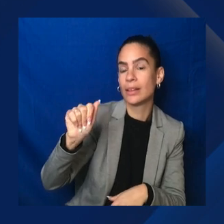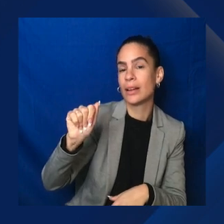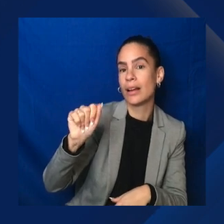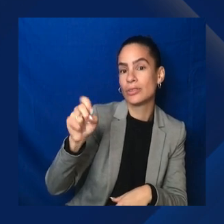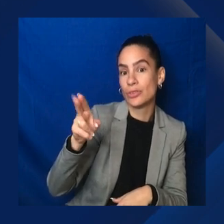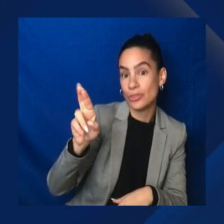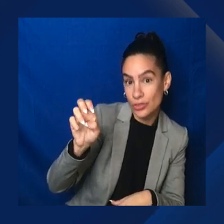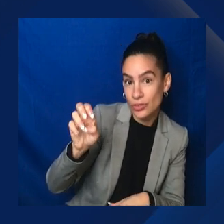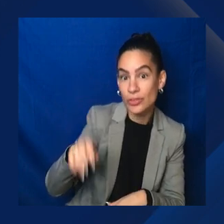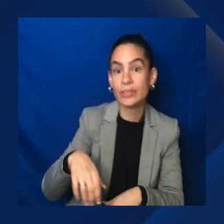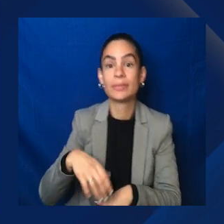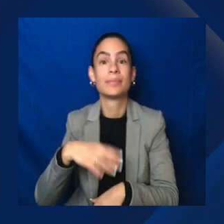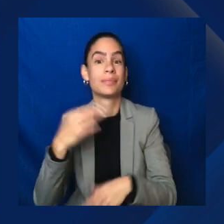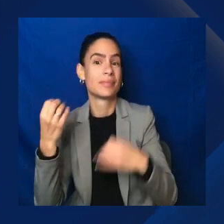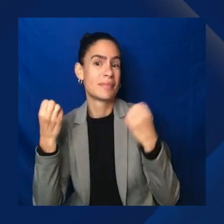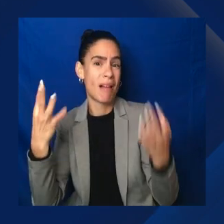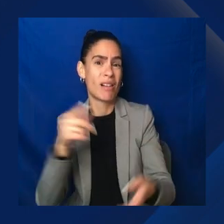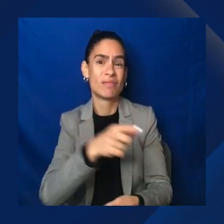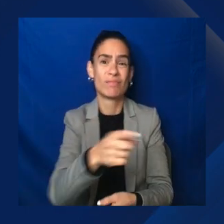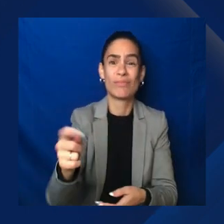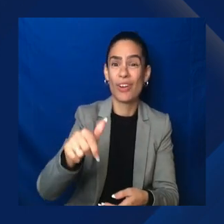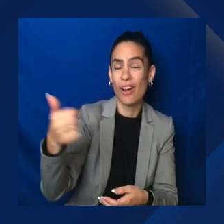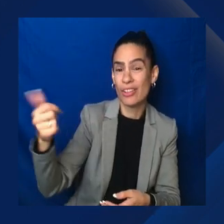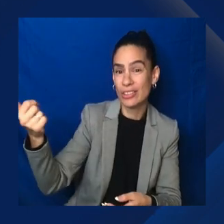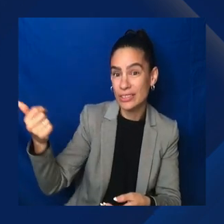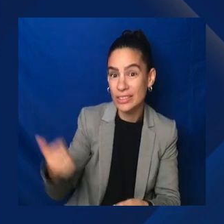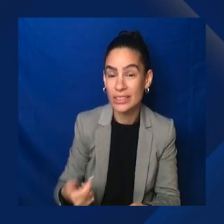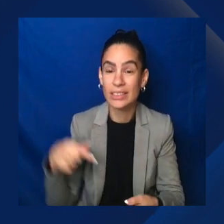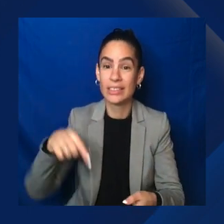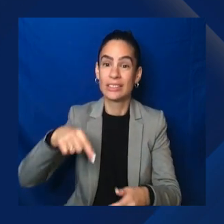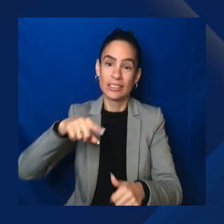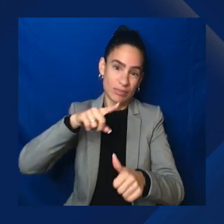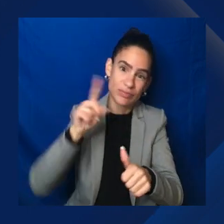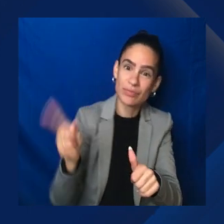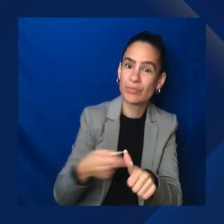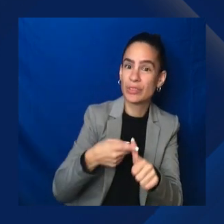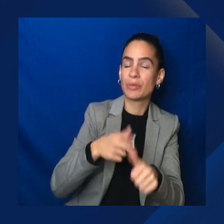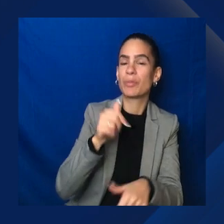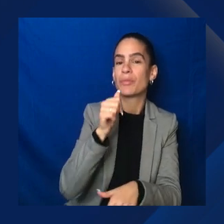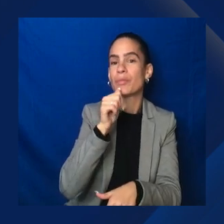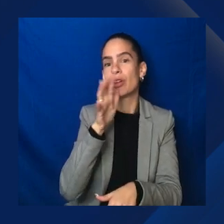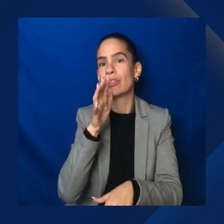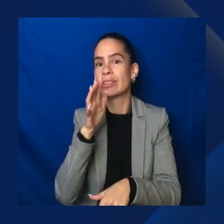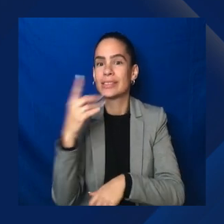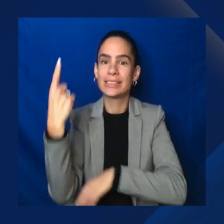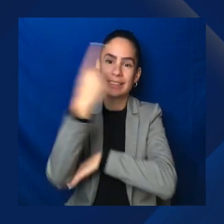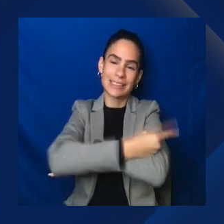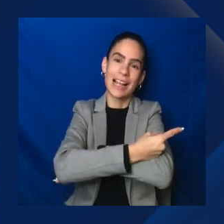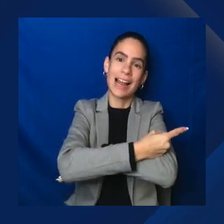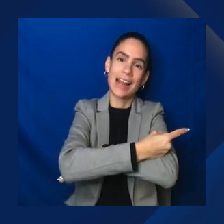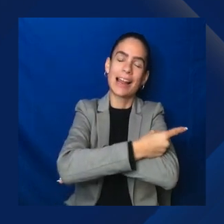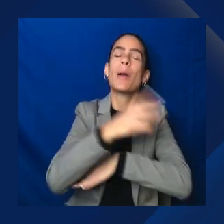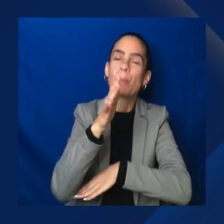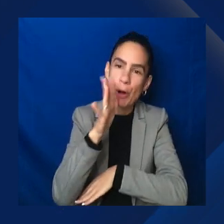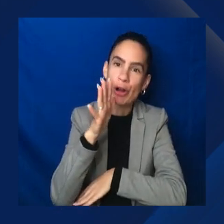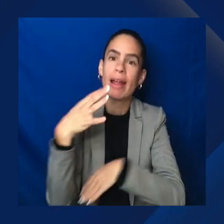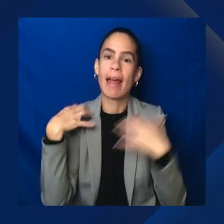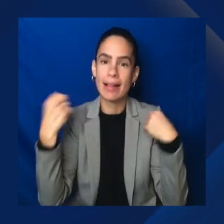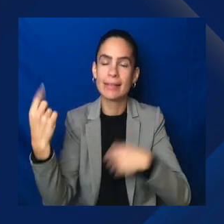White House Maternal Health Day of Action calls upon both the public and private sectors to improve health outcomes